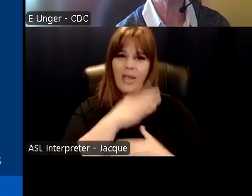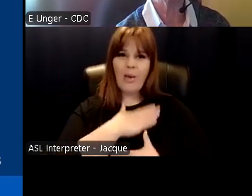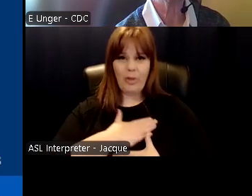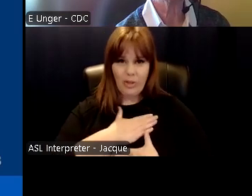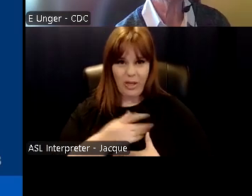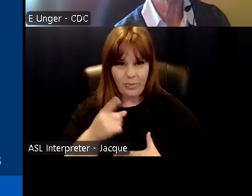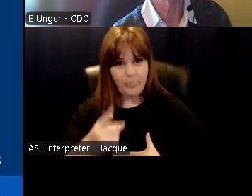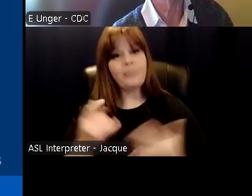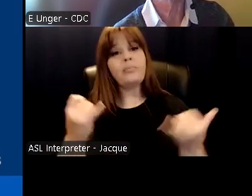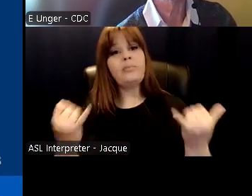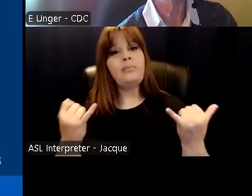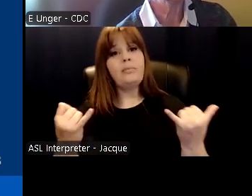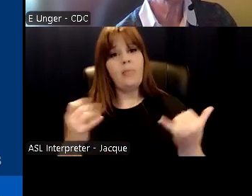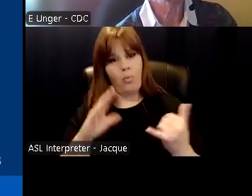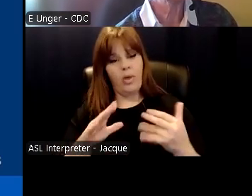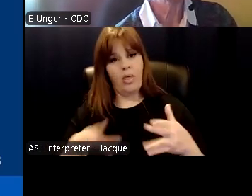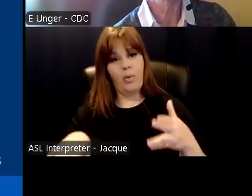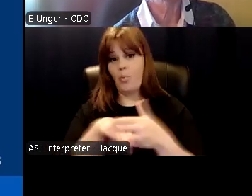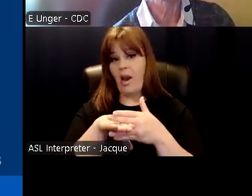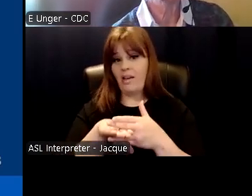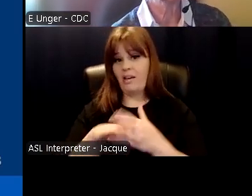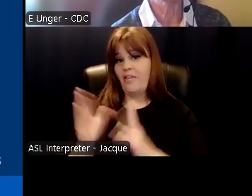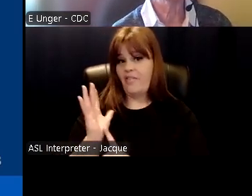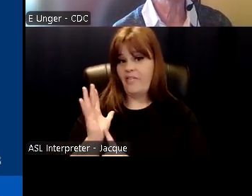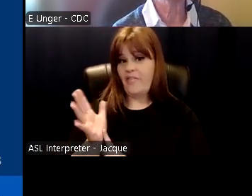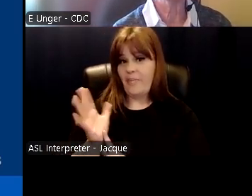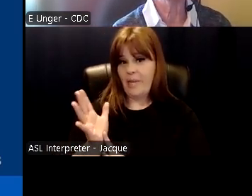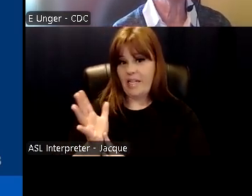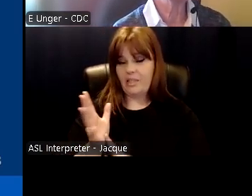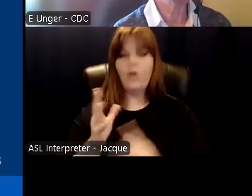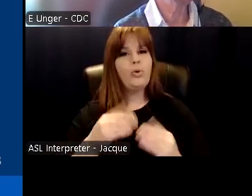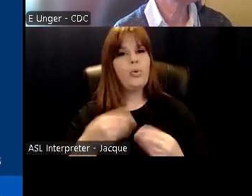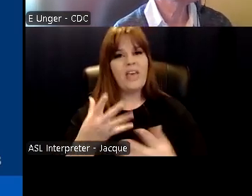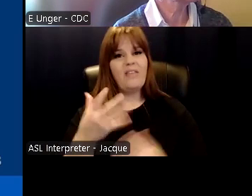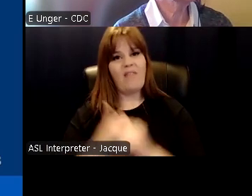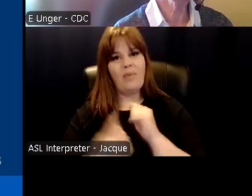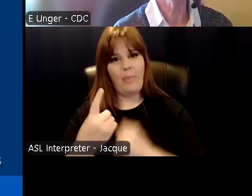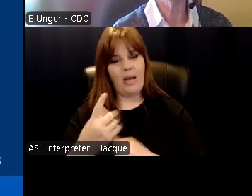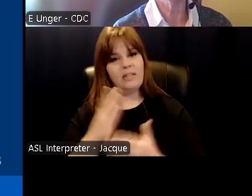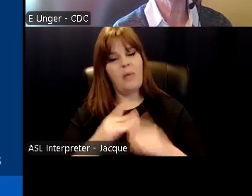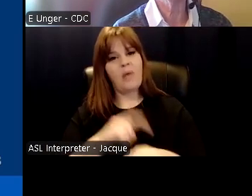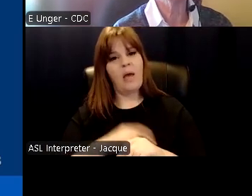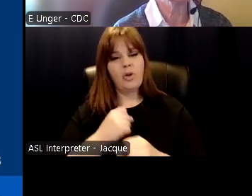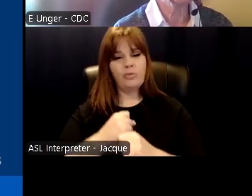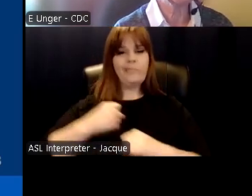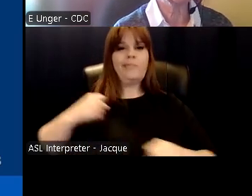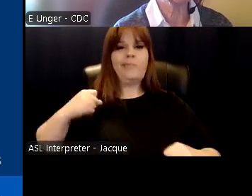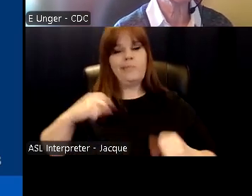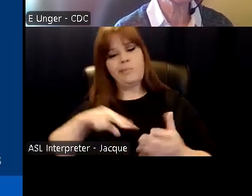we will now break for 5 minutes to give everyone some time to stretch out